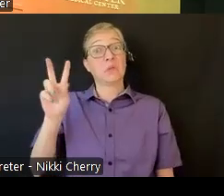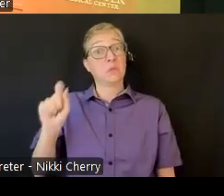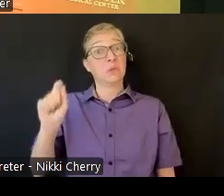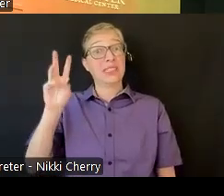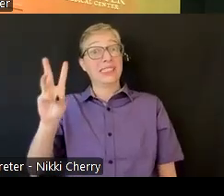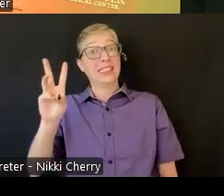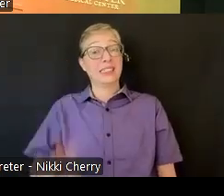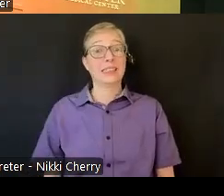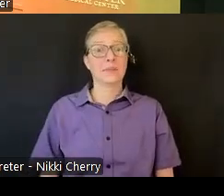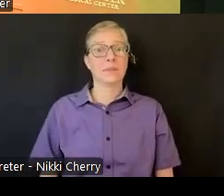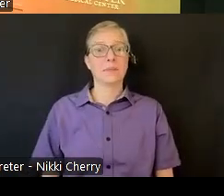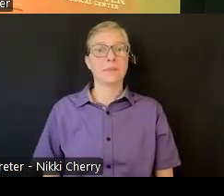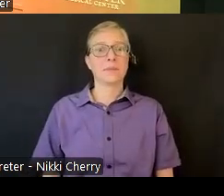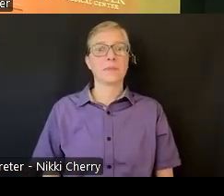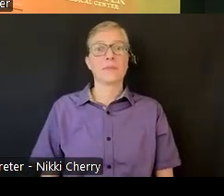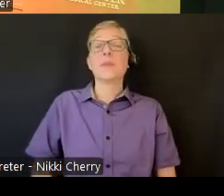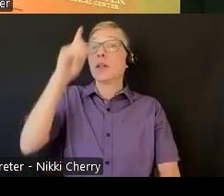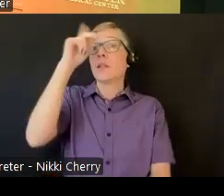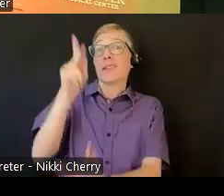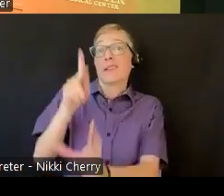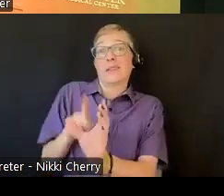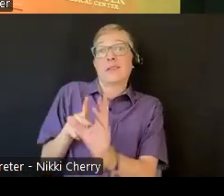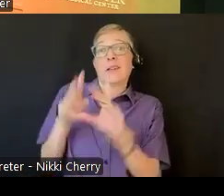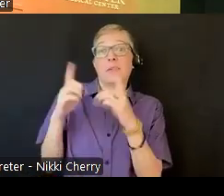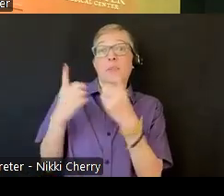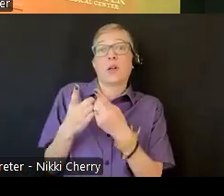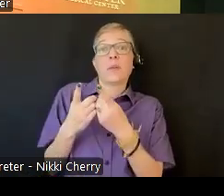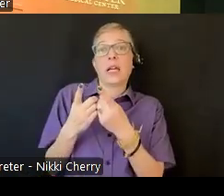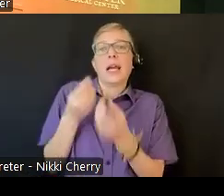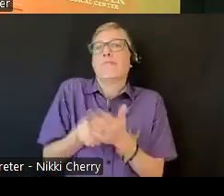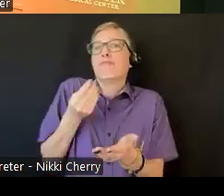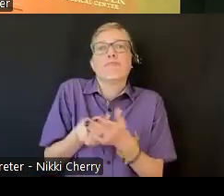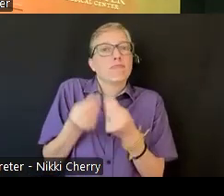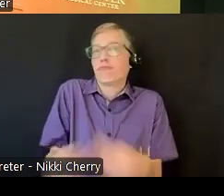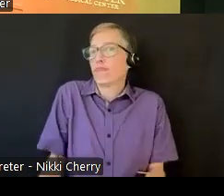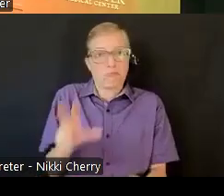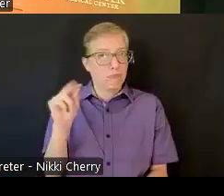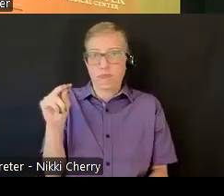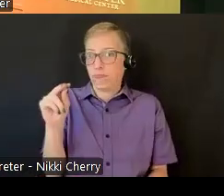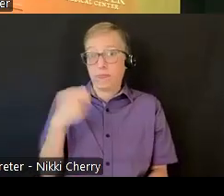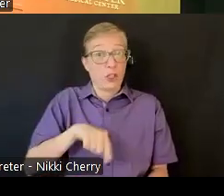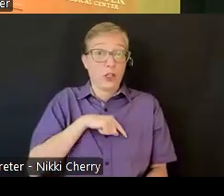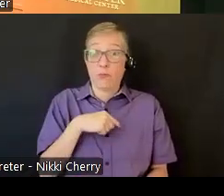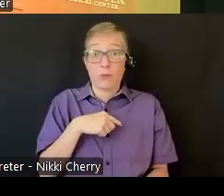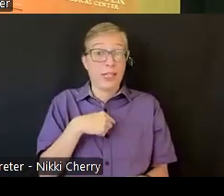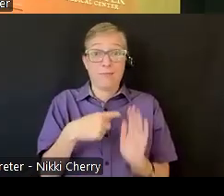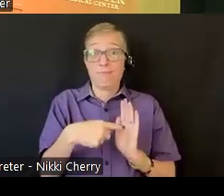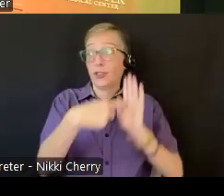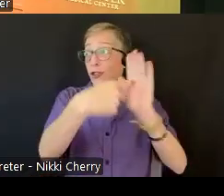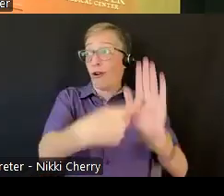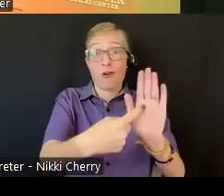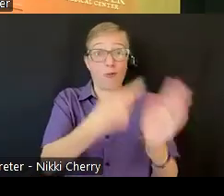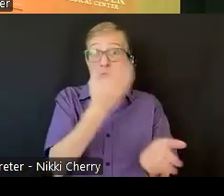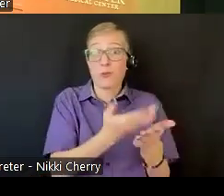not a money-losing negative margin department, and we have proven it repeatedly over the